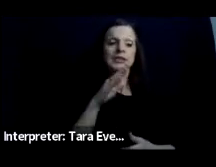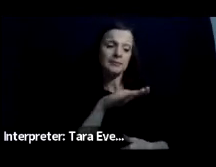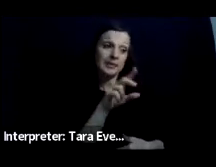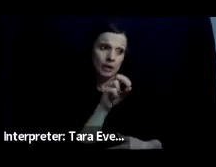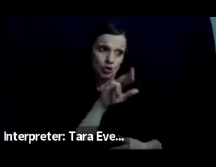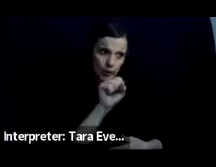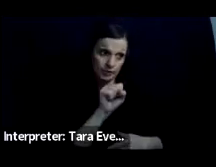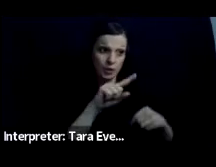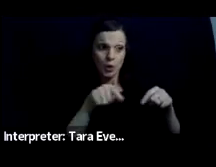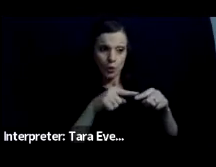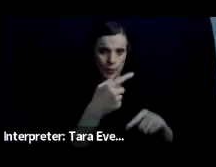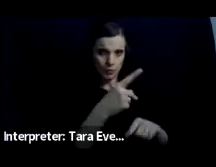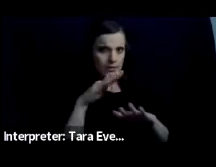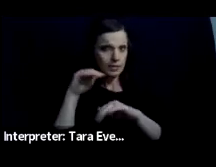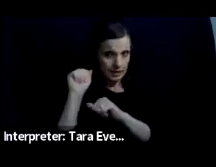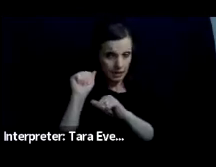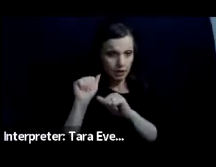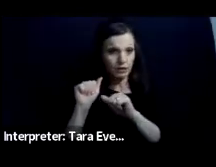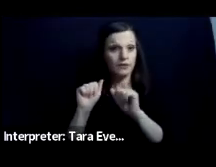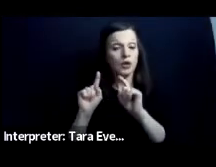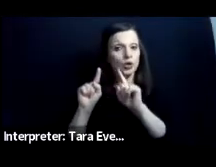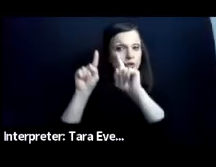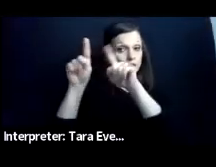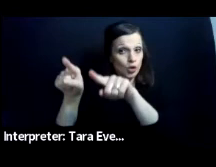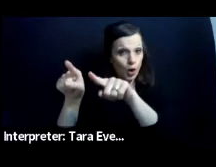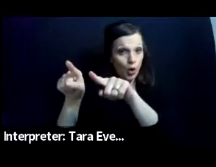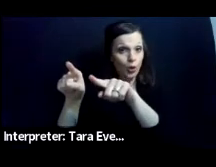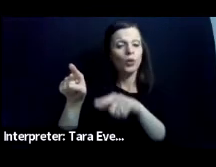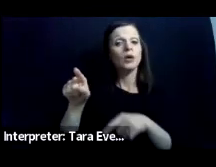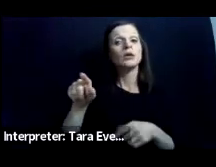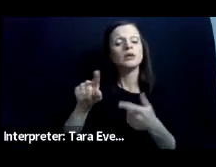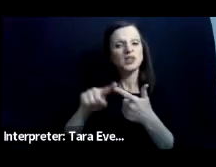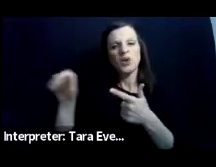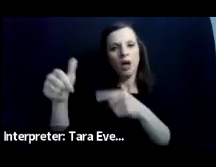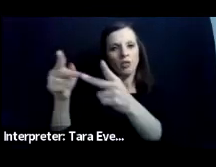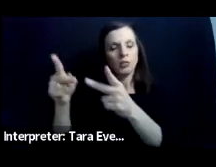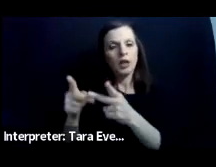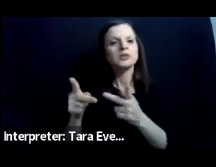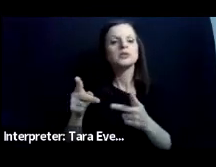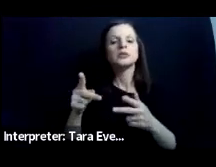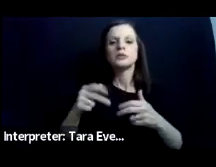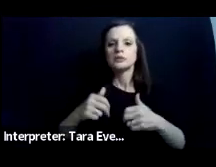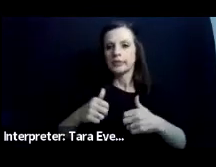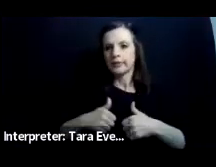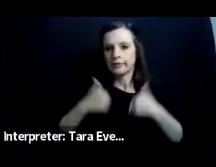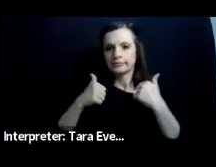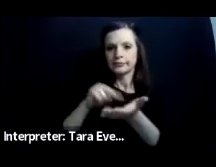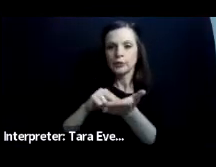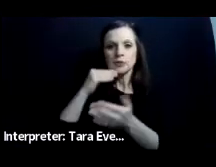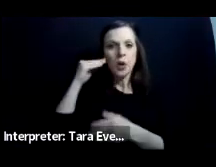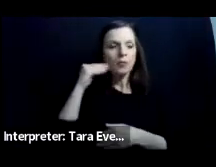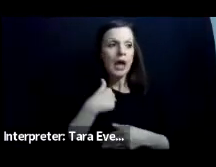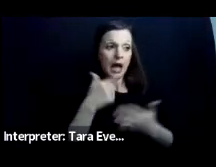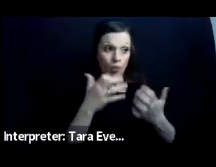we leave to go out to Cartmel, when Ed takes me out to Cartmel, I want you to go in the refrigerator. There is a bottle of